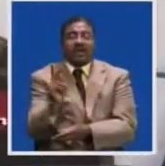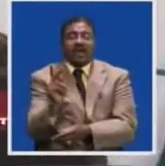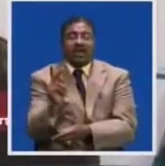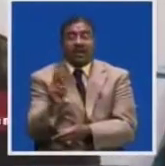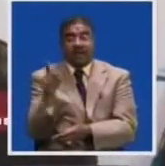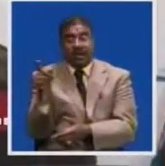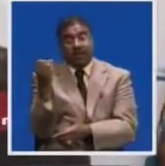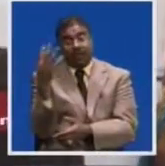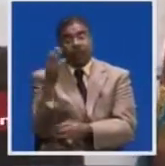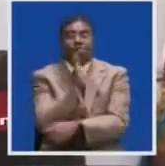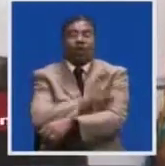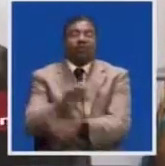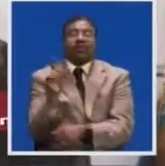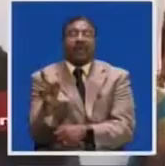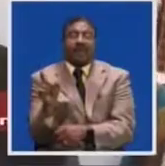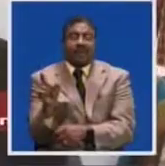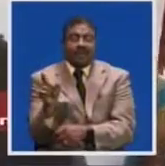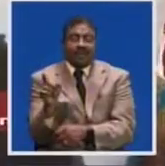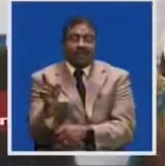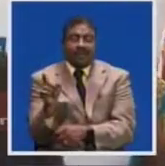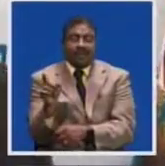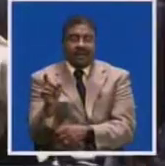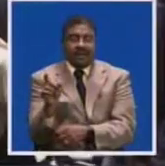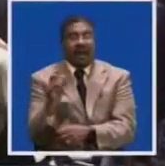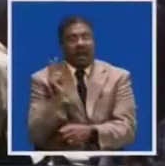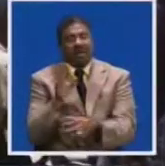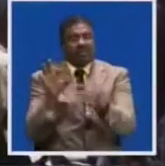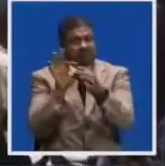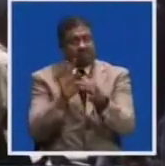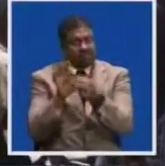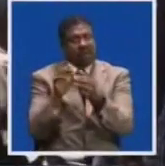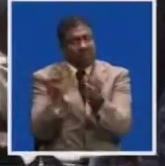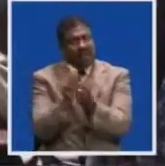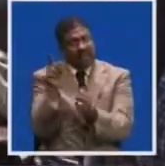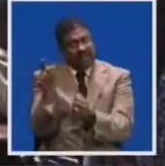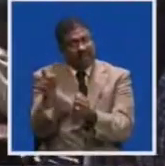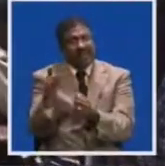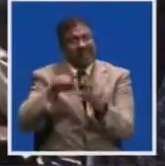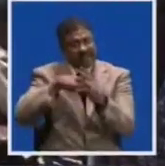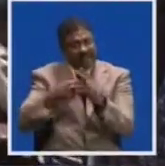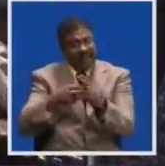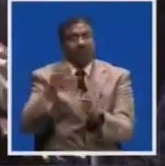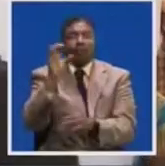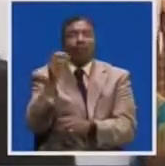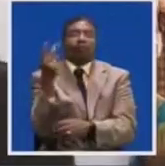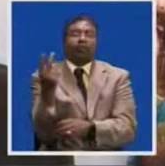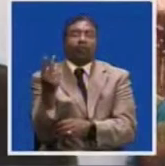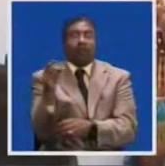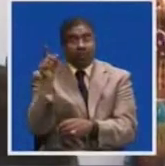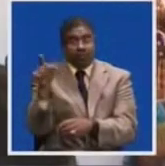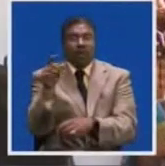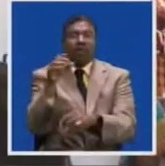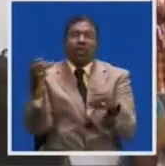100,000. Yeah. We've been associated with the school from way back 2002. See, this is a community school, PTA school supported by